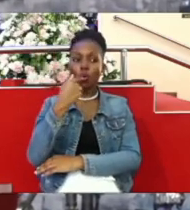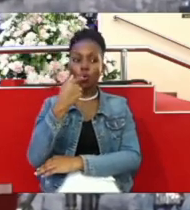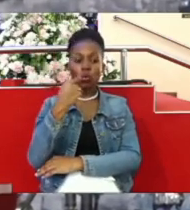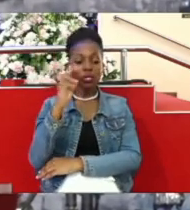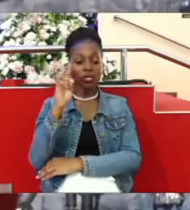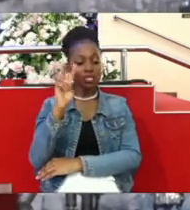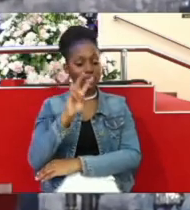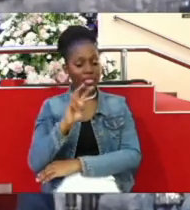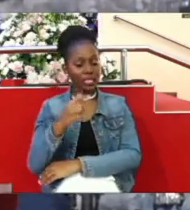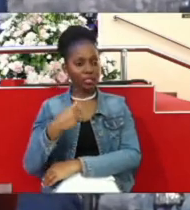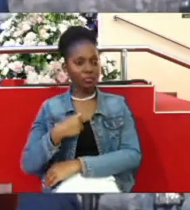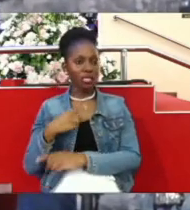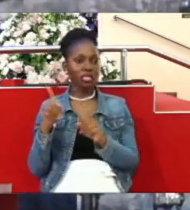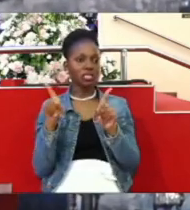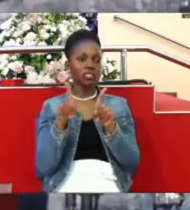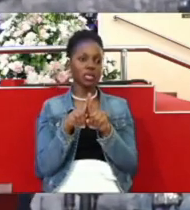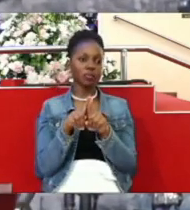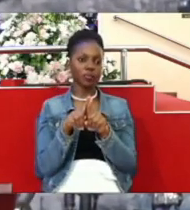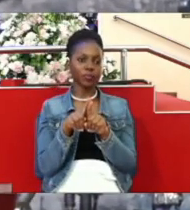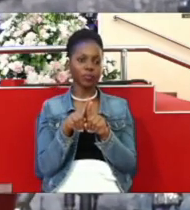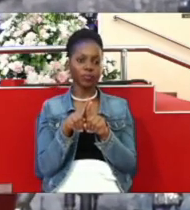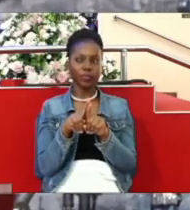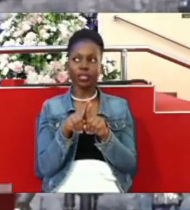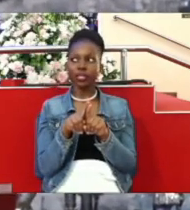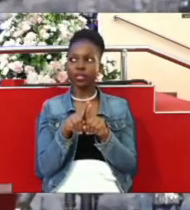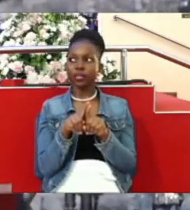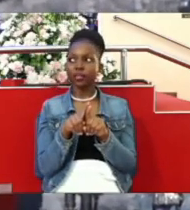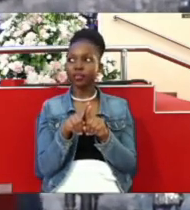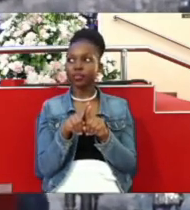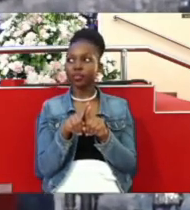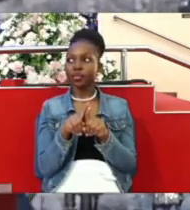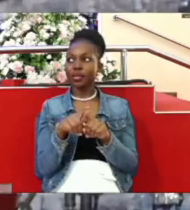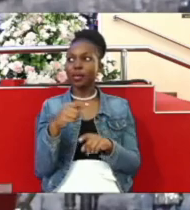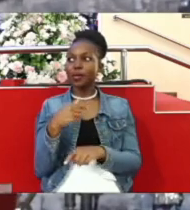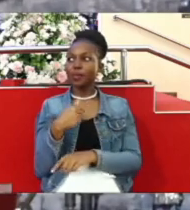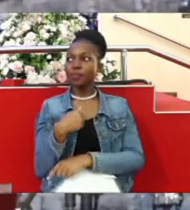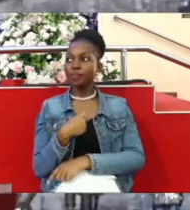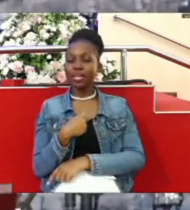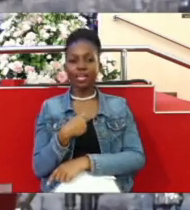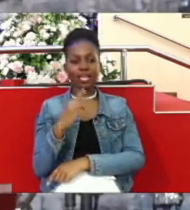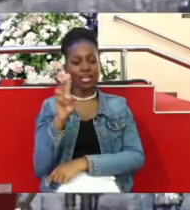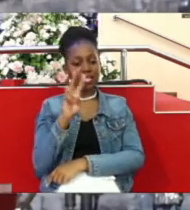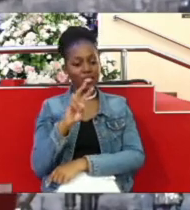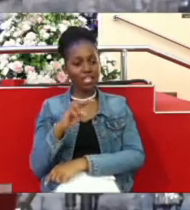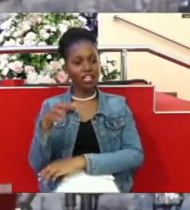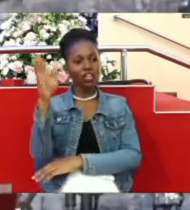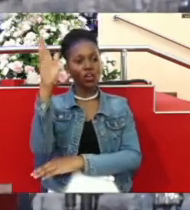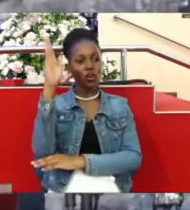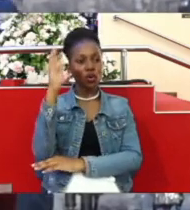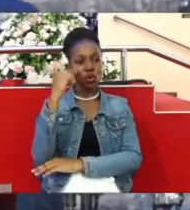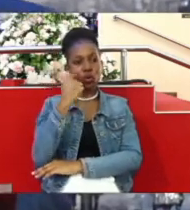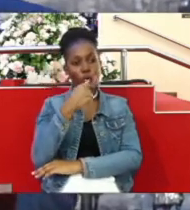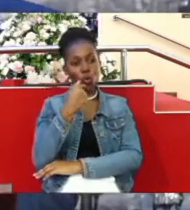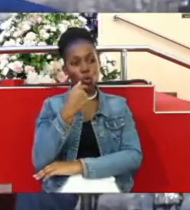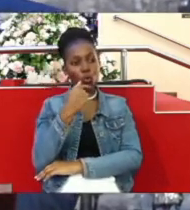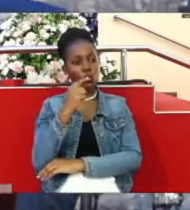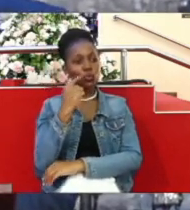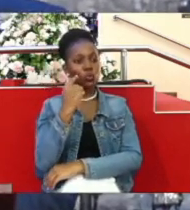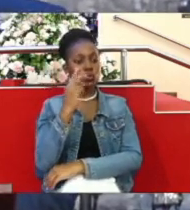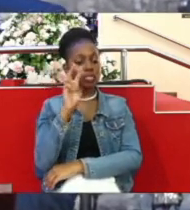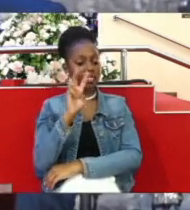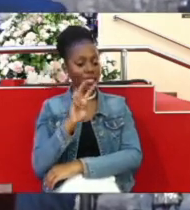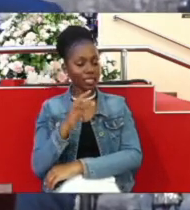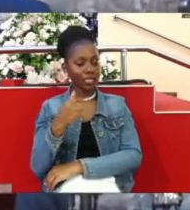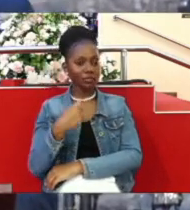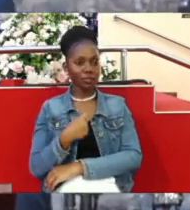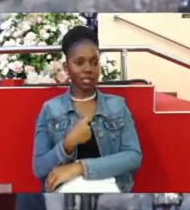yule ambaye ananiona. Have I also here seen him who sees me? Nimemuona hapa yule ambaye pia